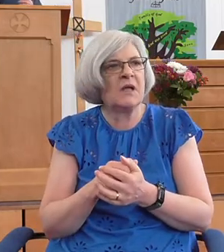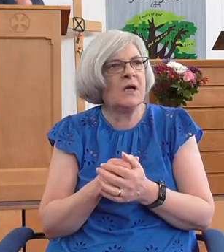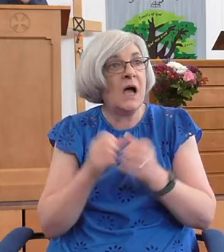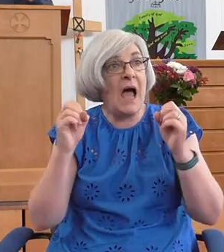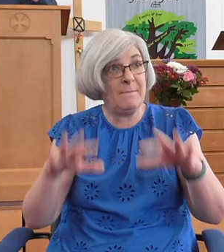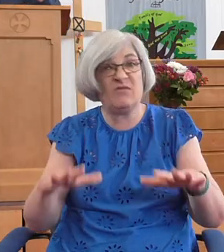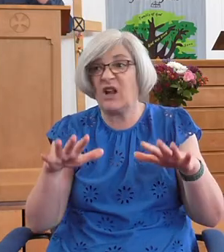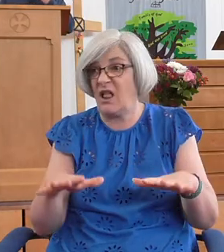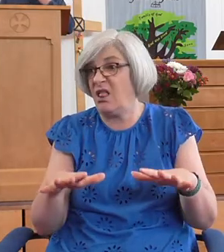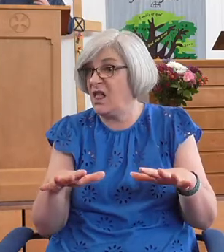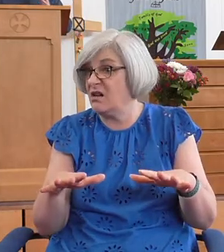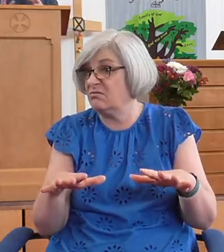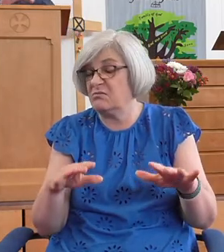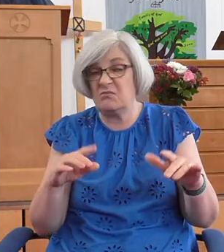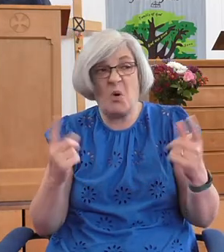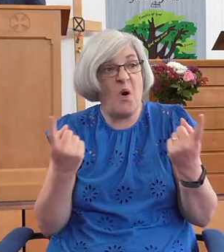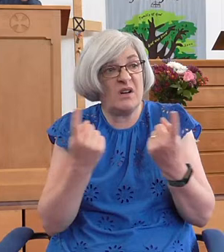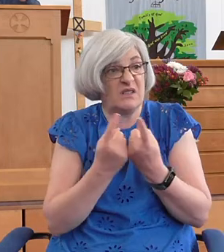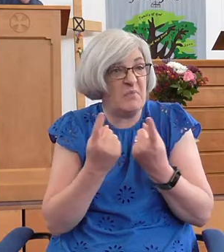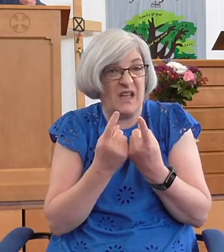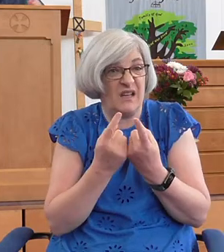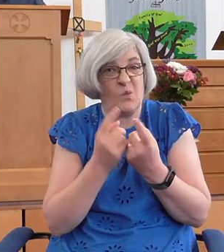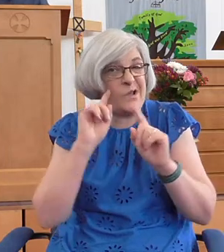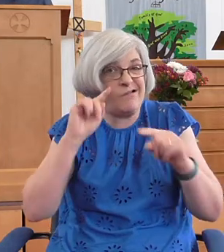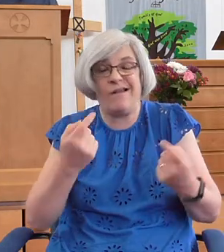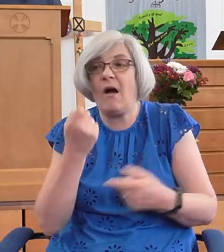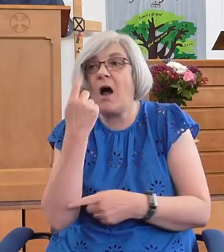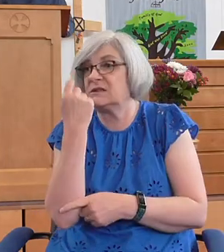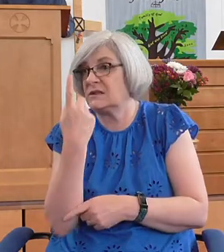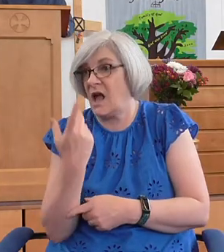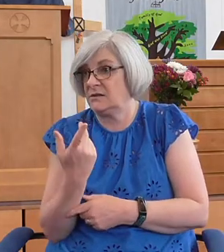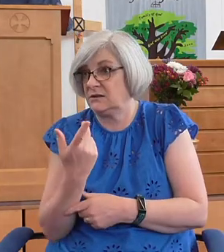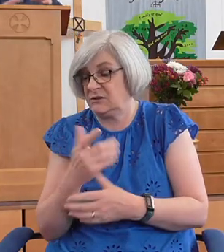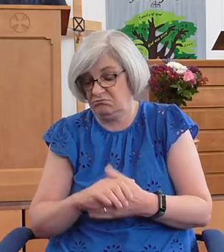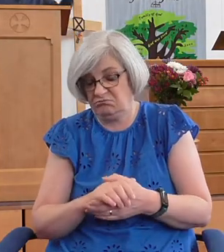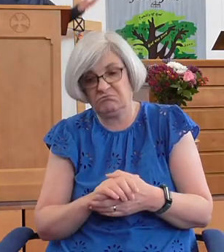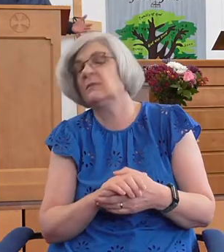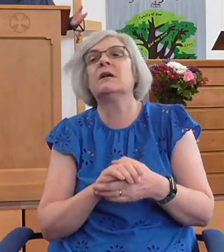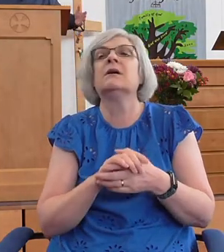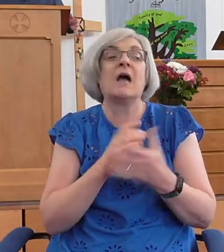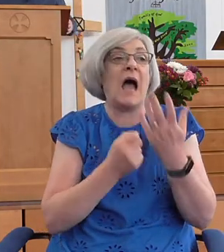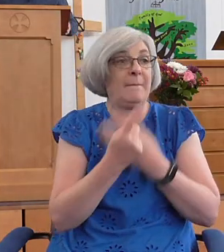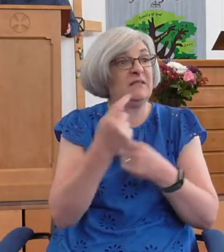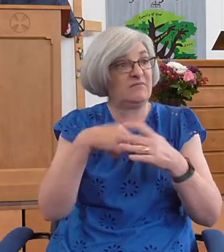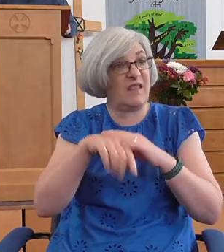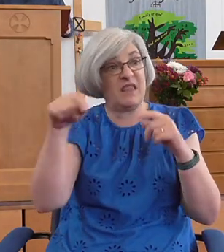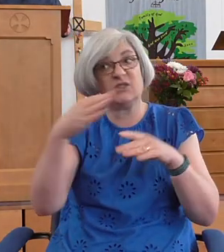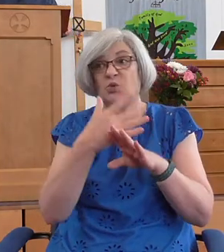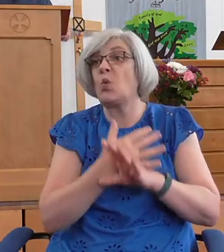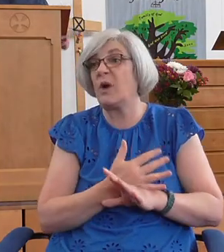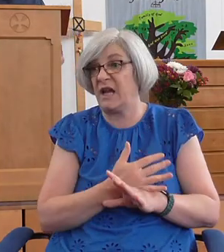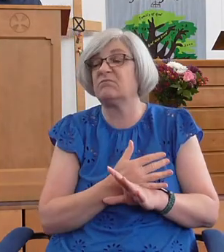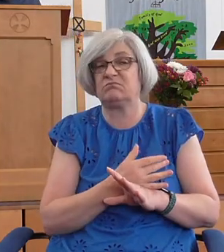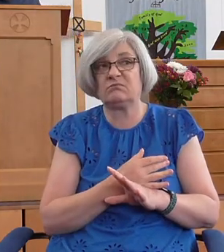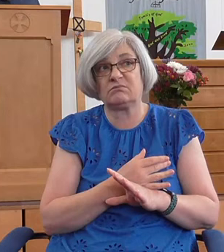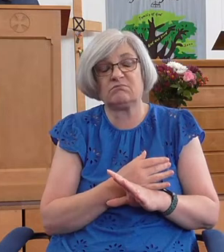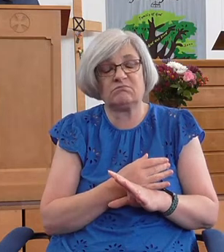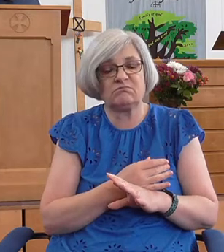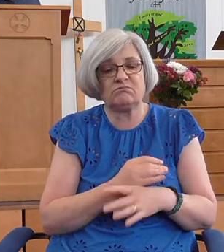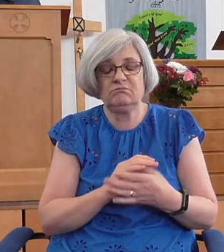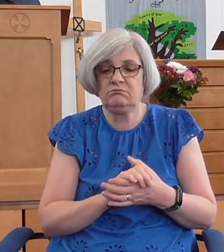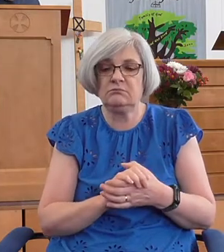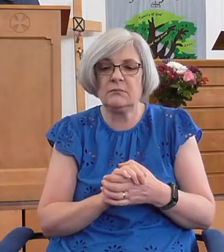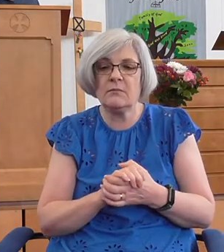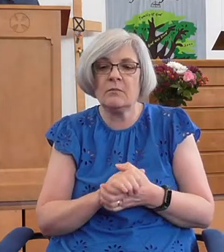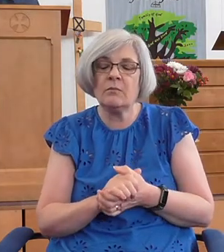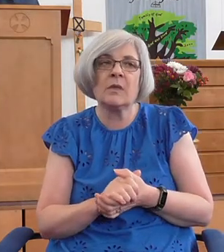miracle, or something beyond our understanding, certainly, goes on in this story.